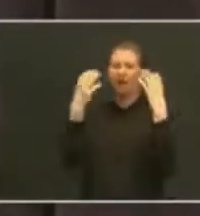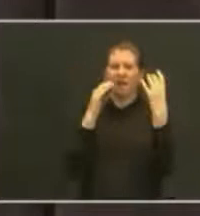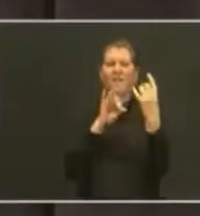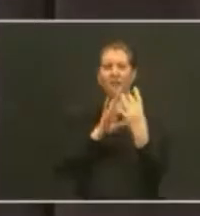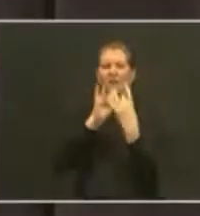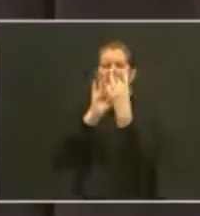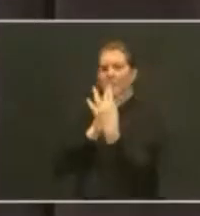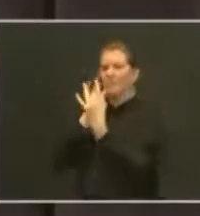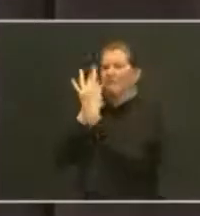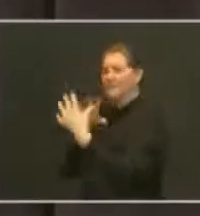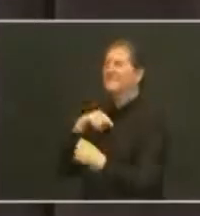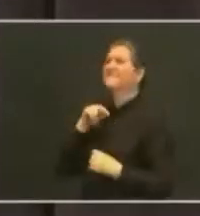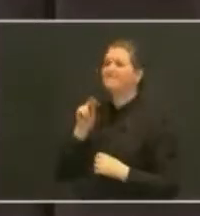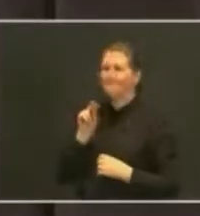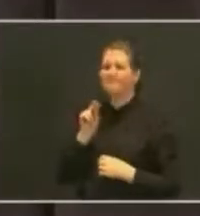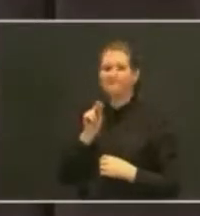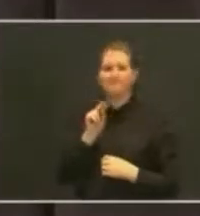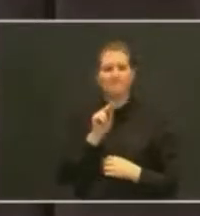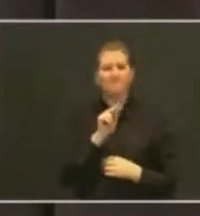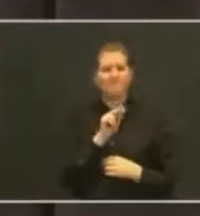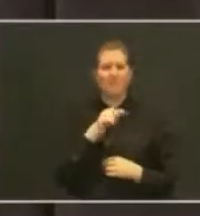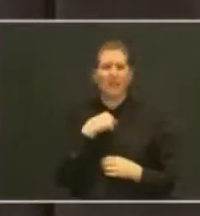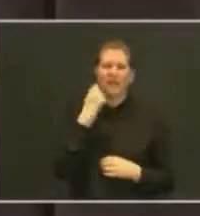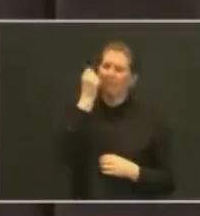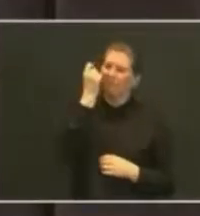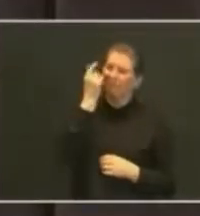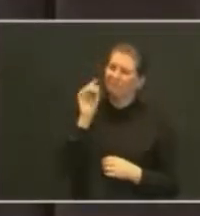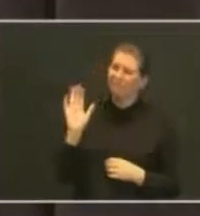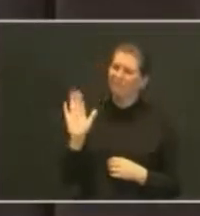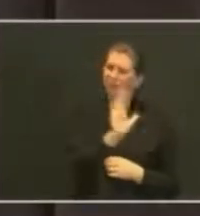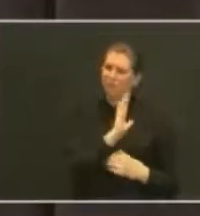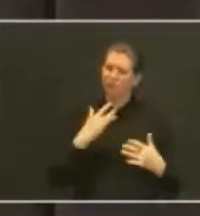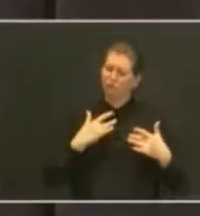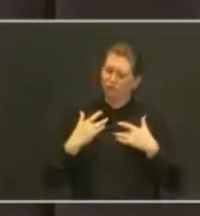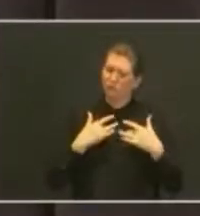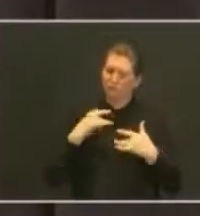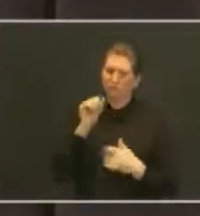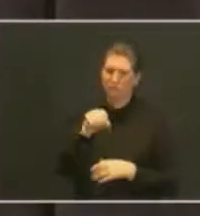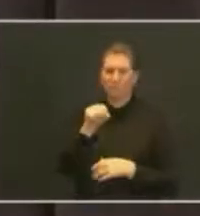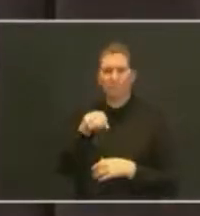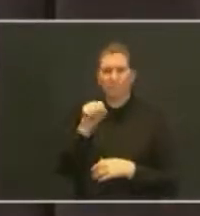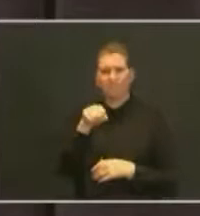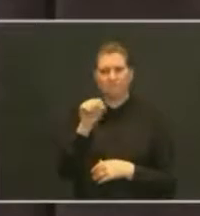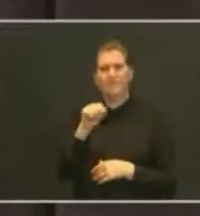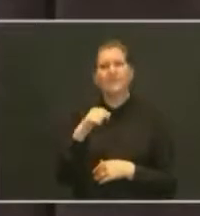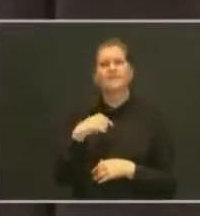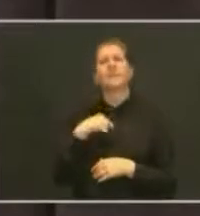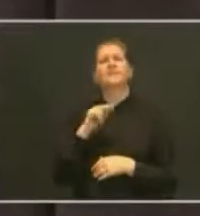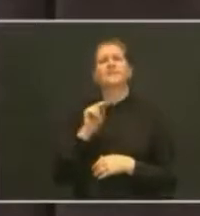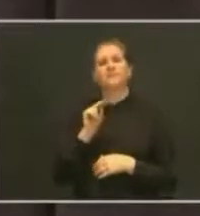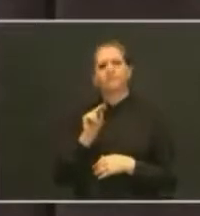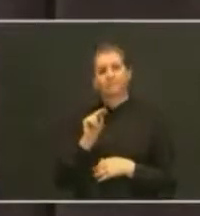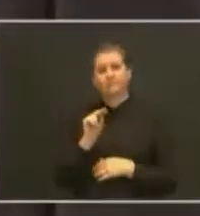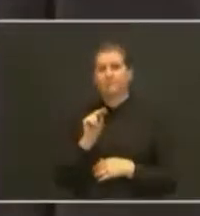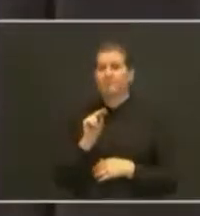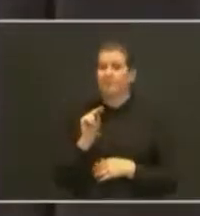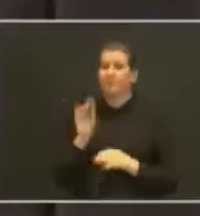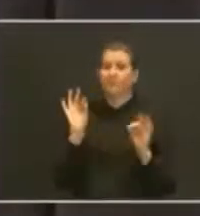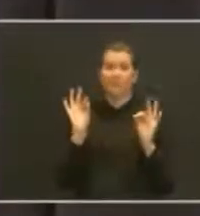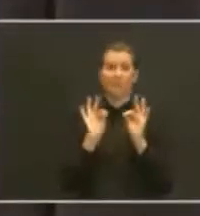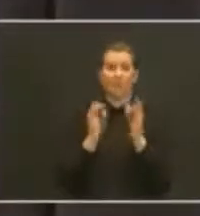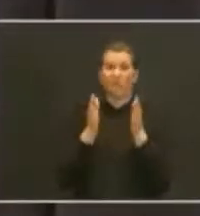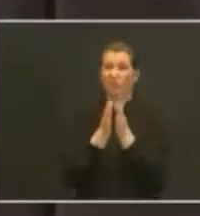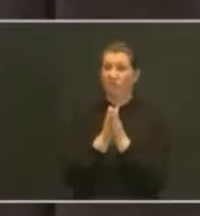We understand what the concerns have been. And so we said we, by and large,